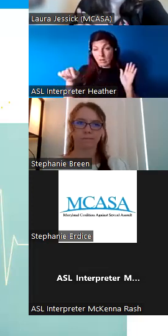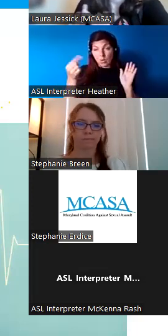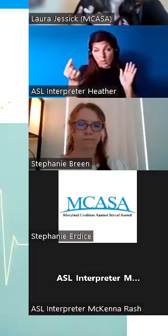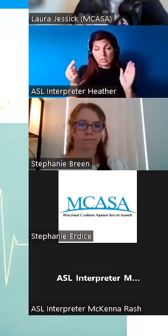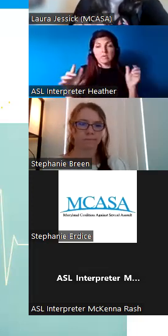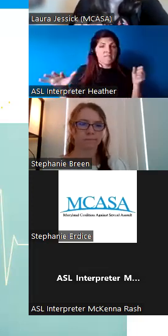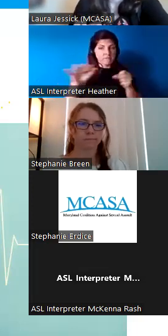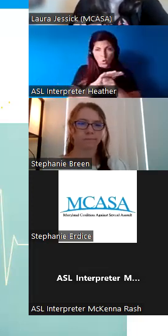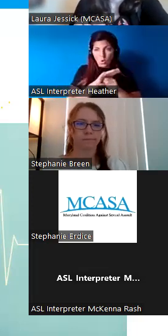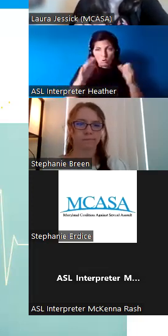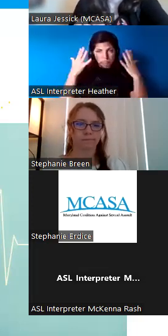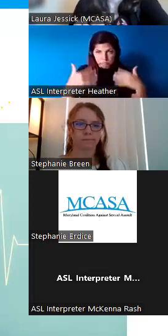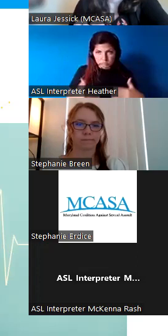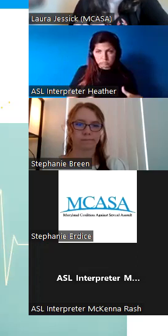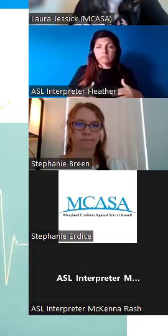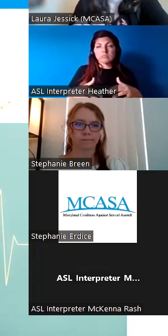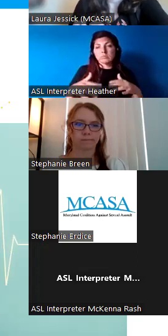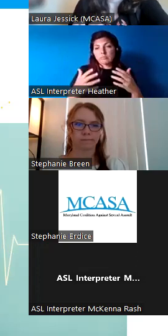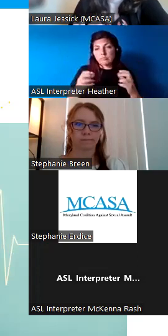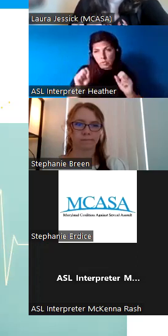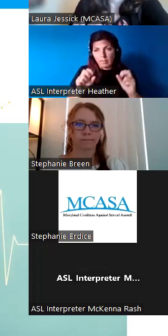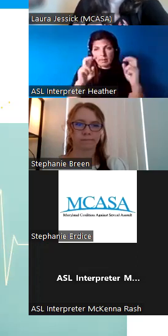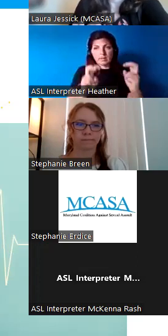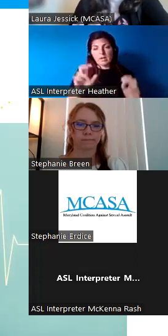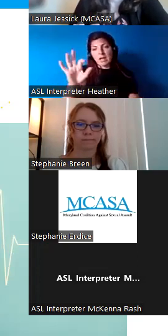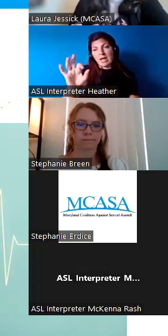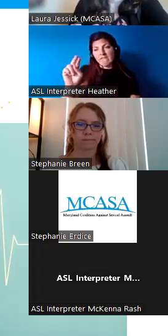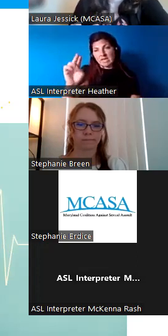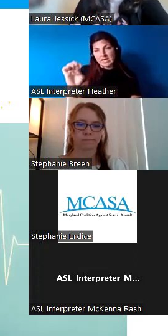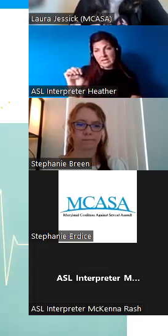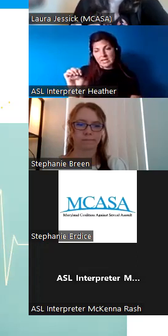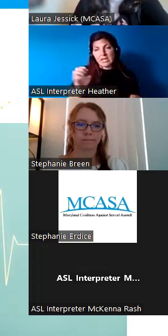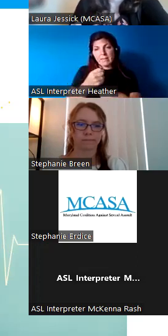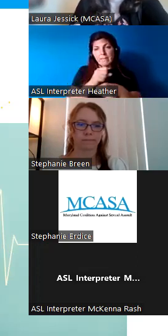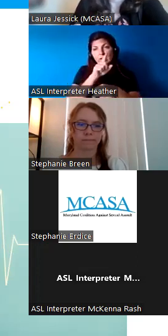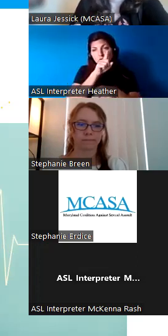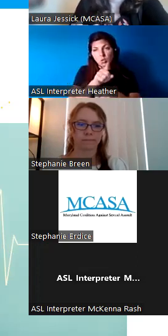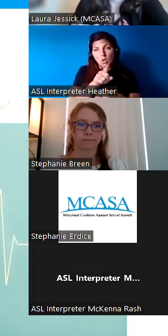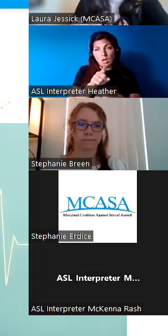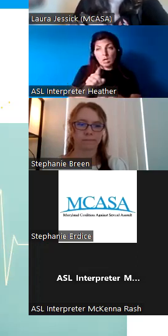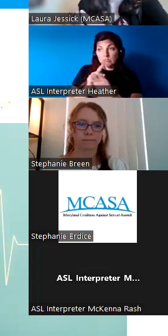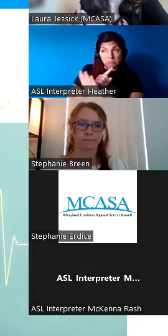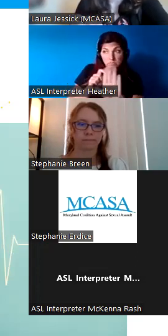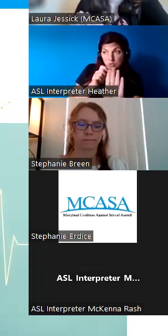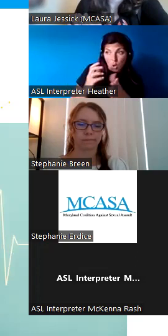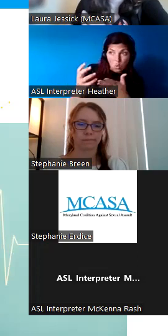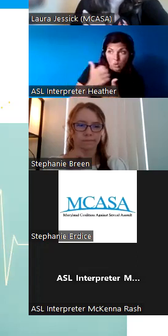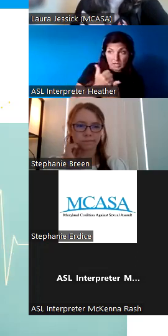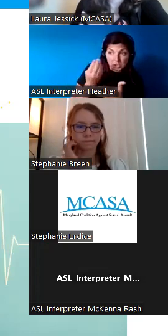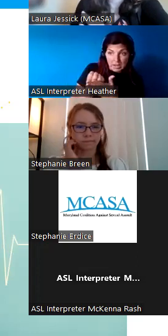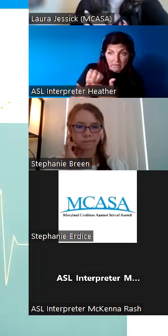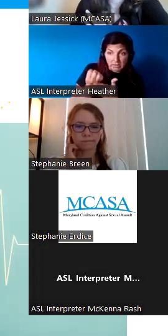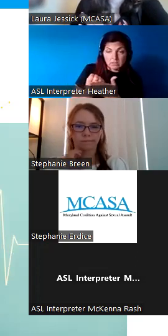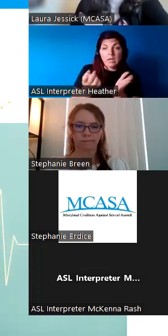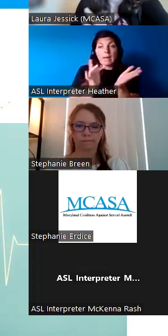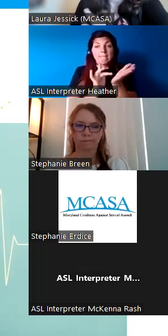exam, probably a consultation with an FNE to make sure that they are not looking for evidence collection,